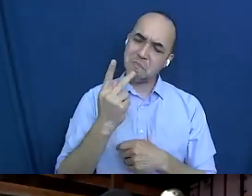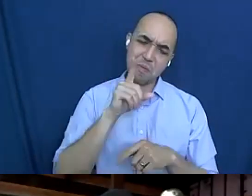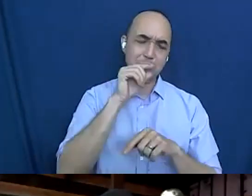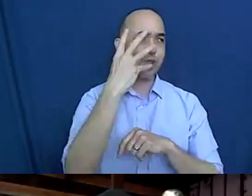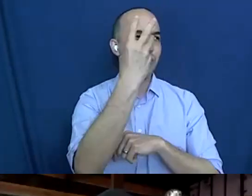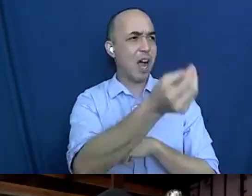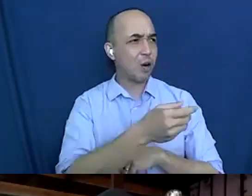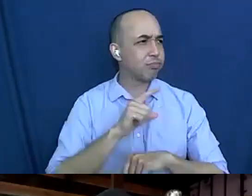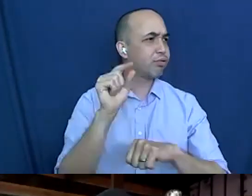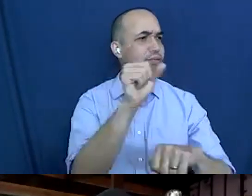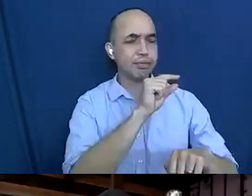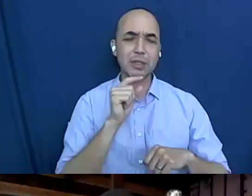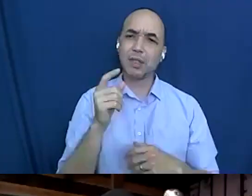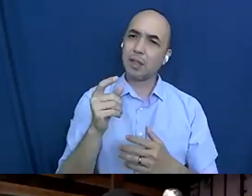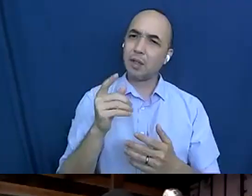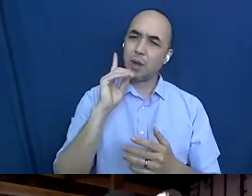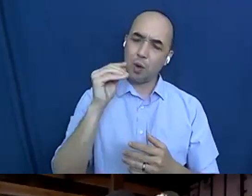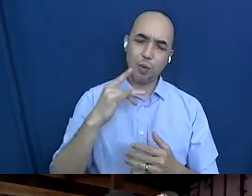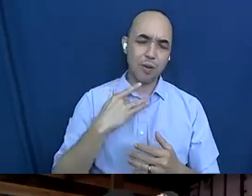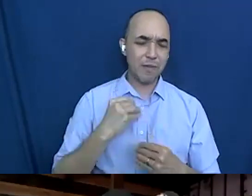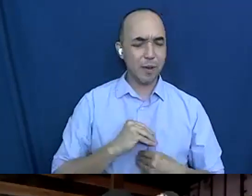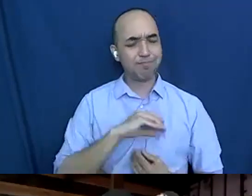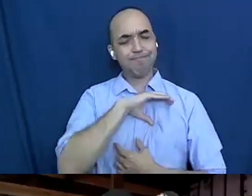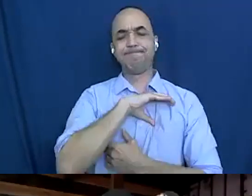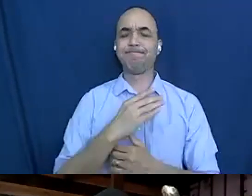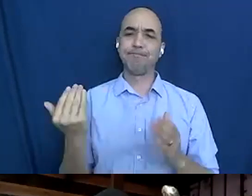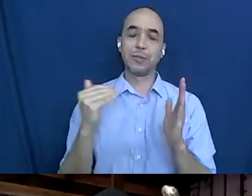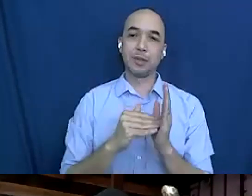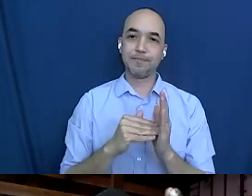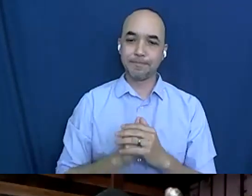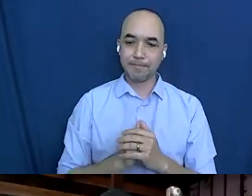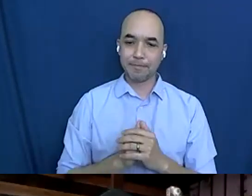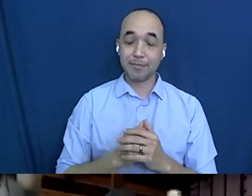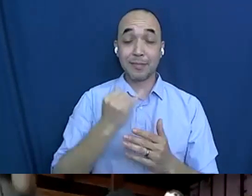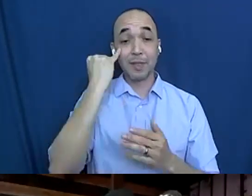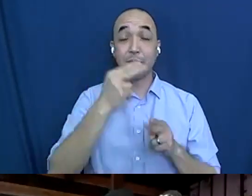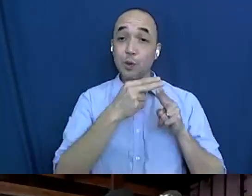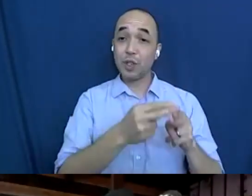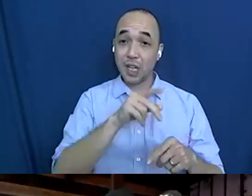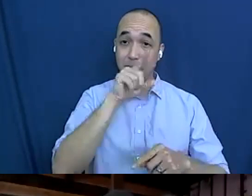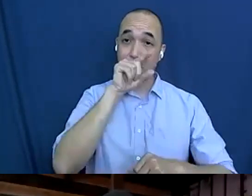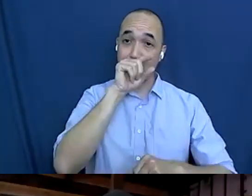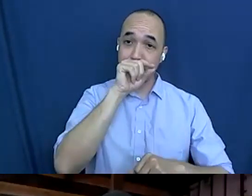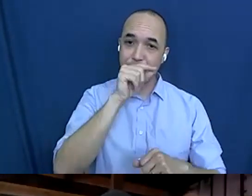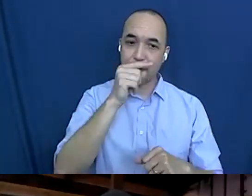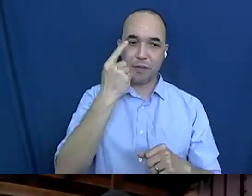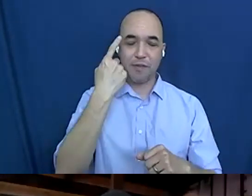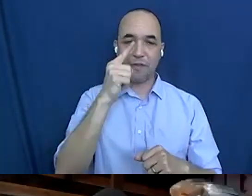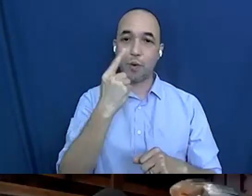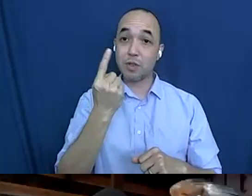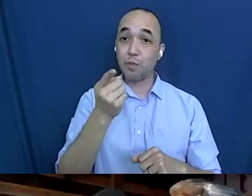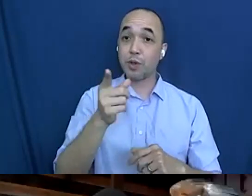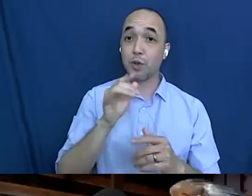named after someone that you love, because when people pass, what's the first thing we say? They're up there looking down on us, right?